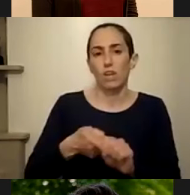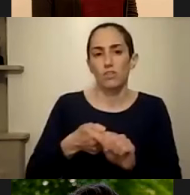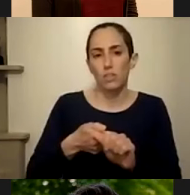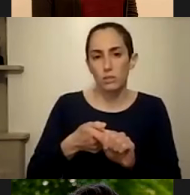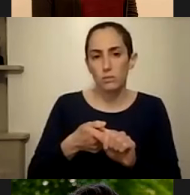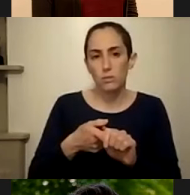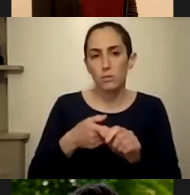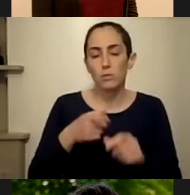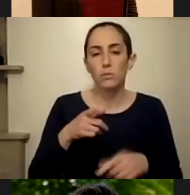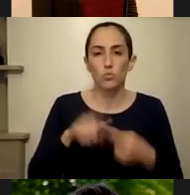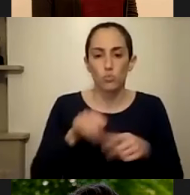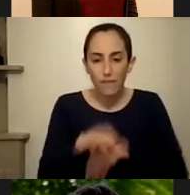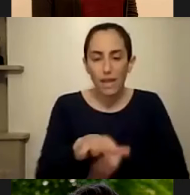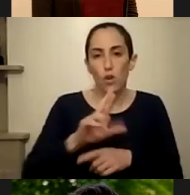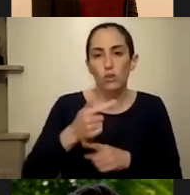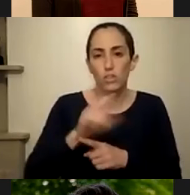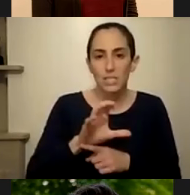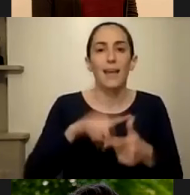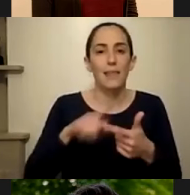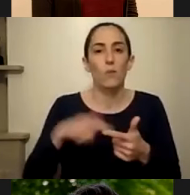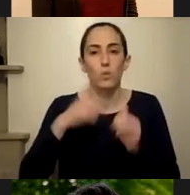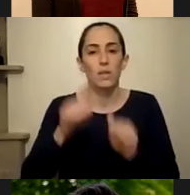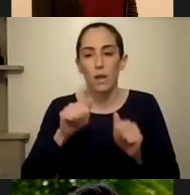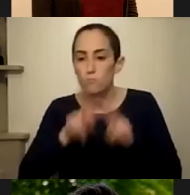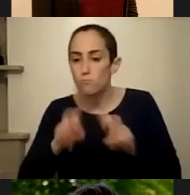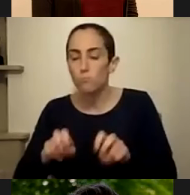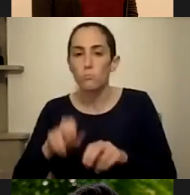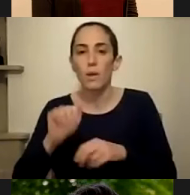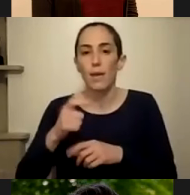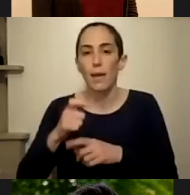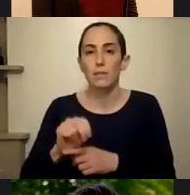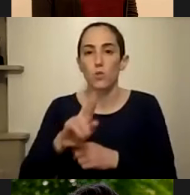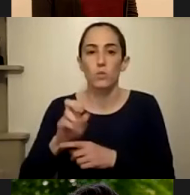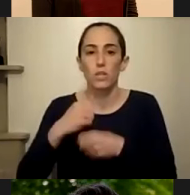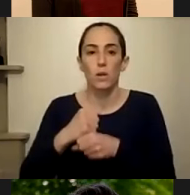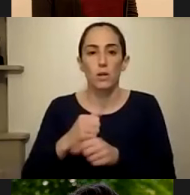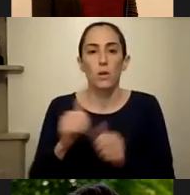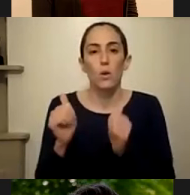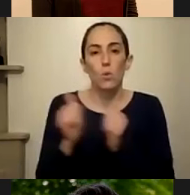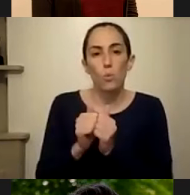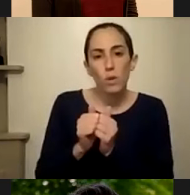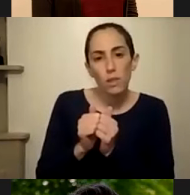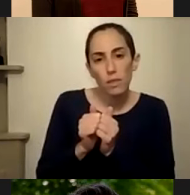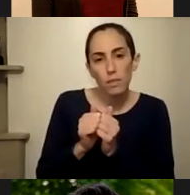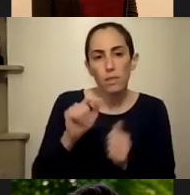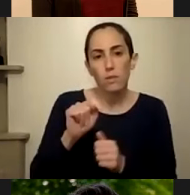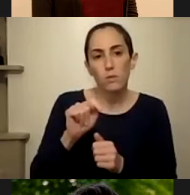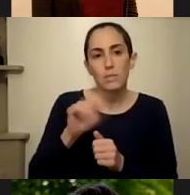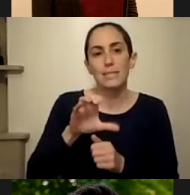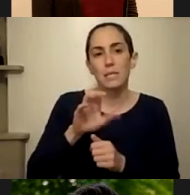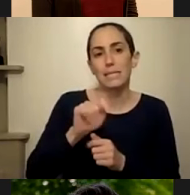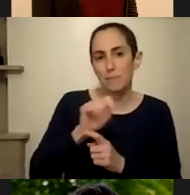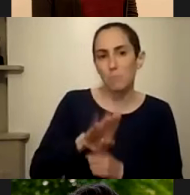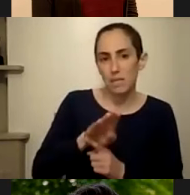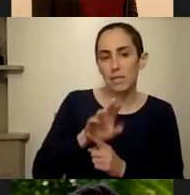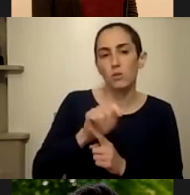And then we can analyze the axon regeneration by CDP tracing and RGC survival by the hormone staining